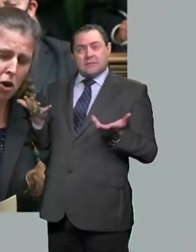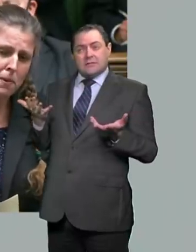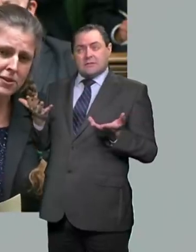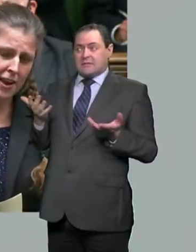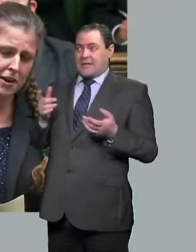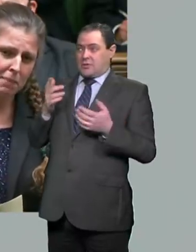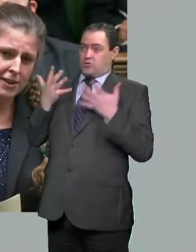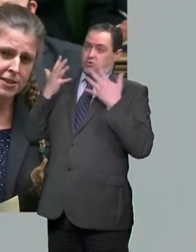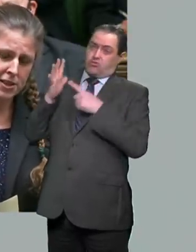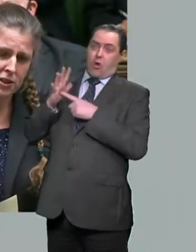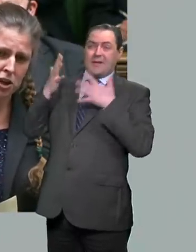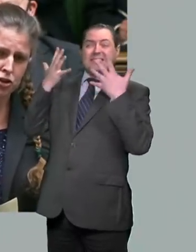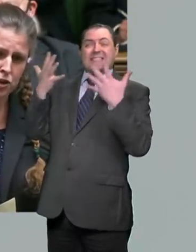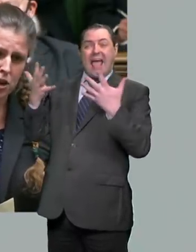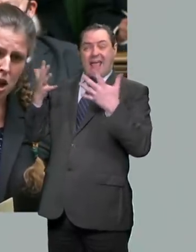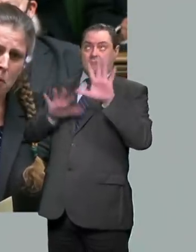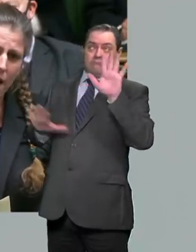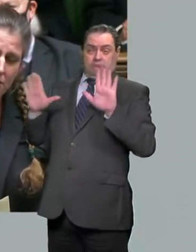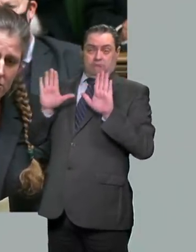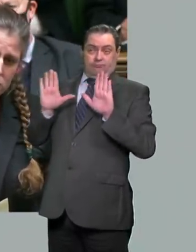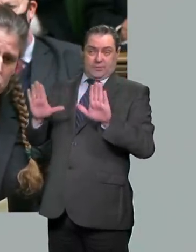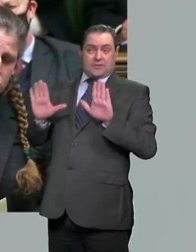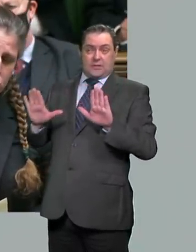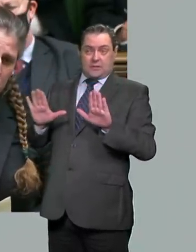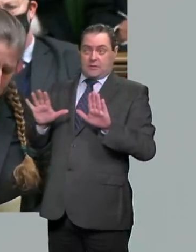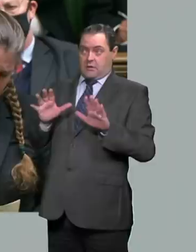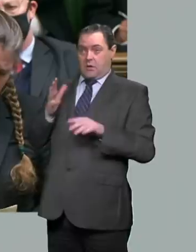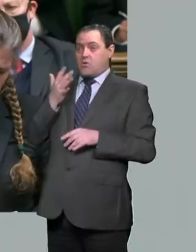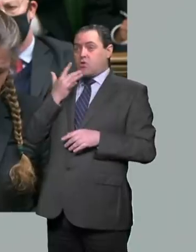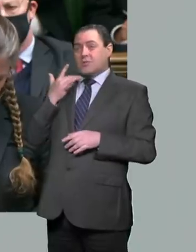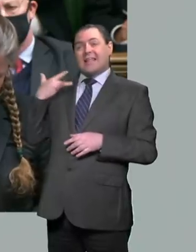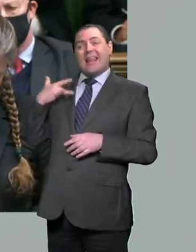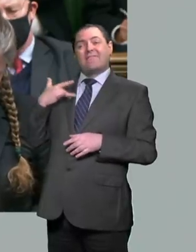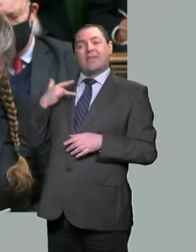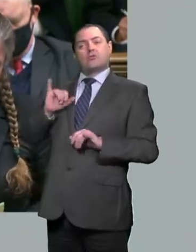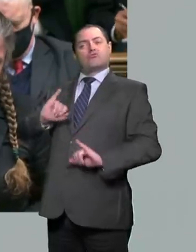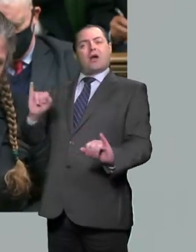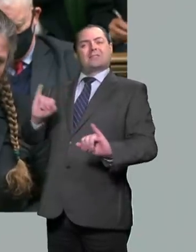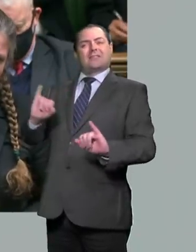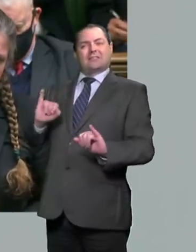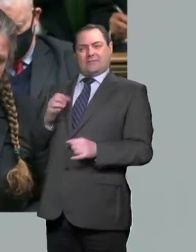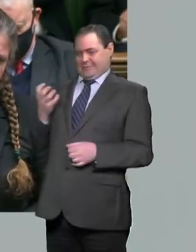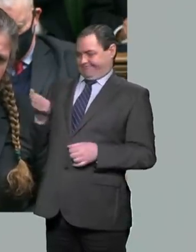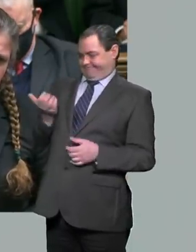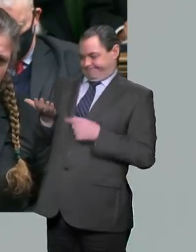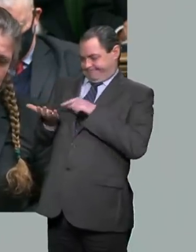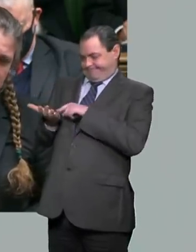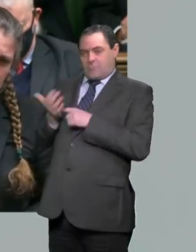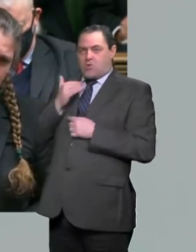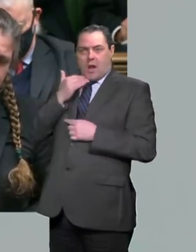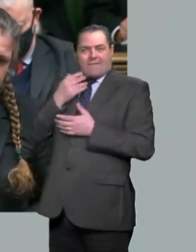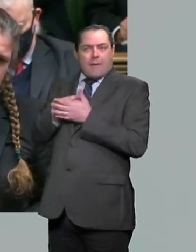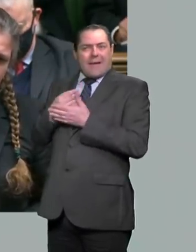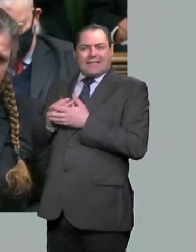the top 10 places in the country where there is a cost of living crisis, pushing my constituents further